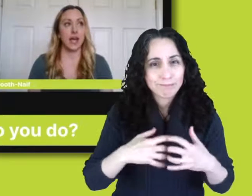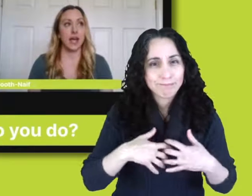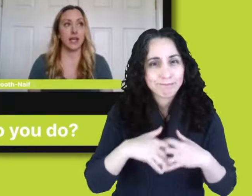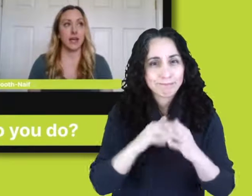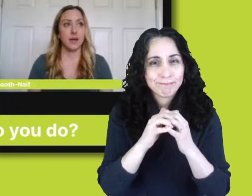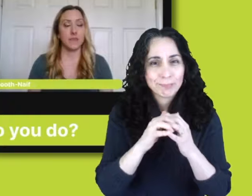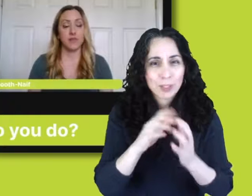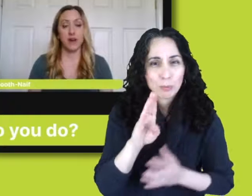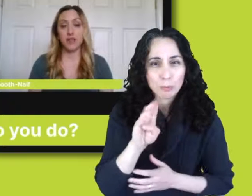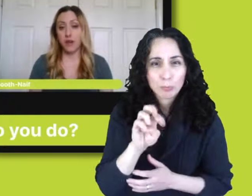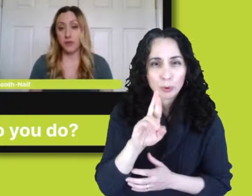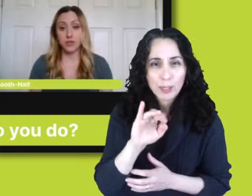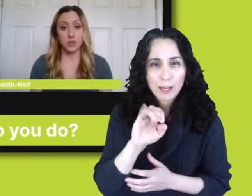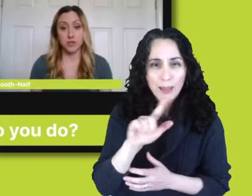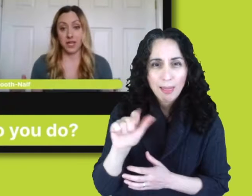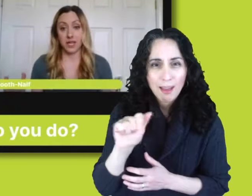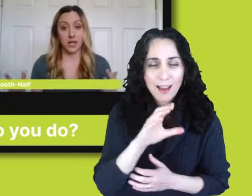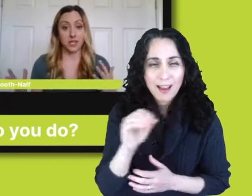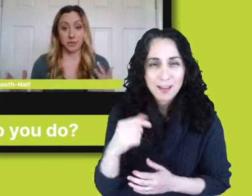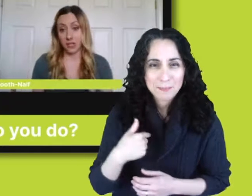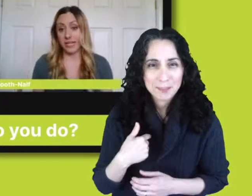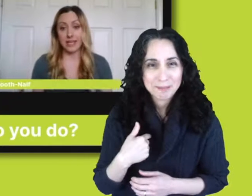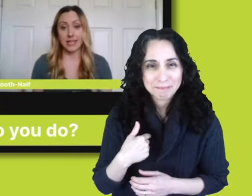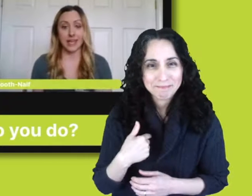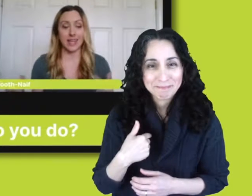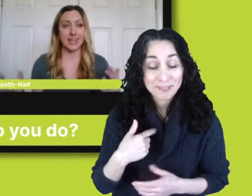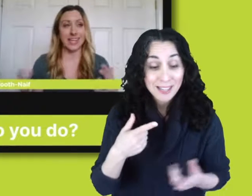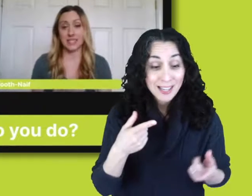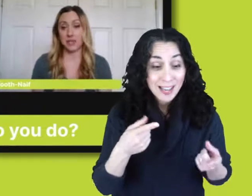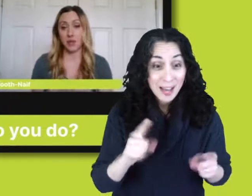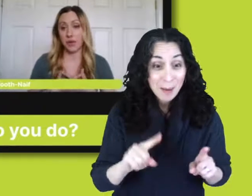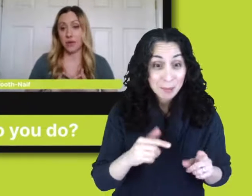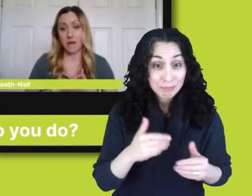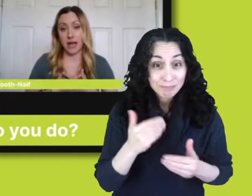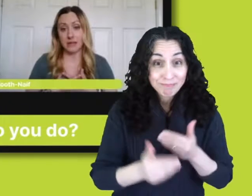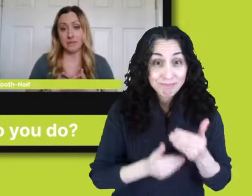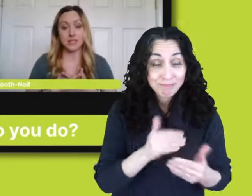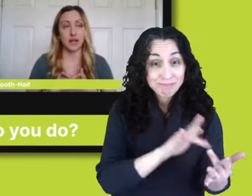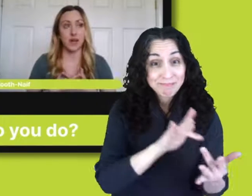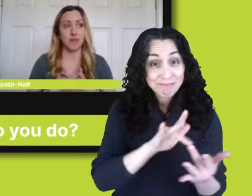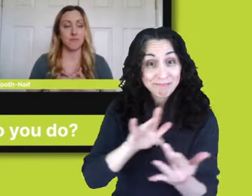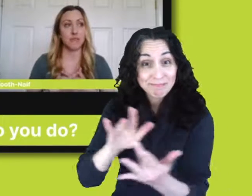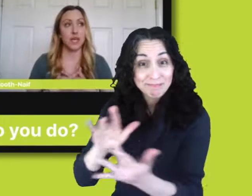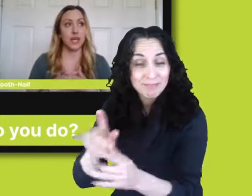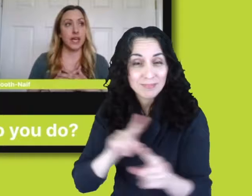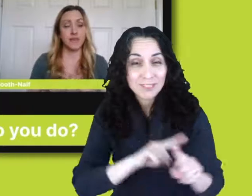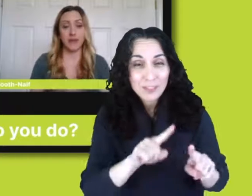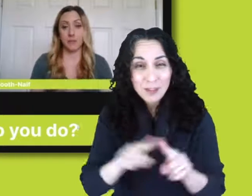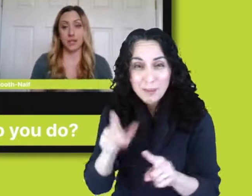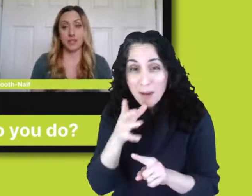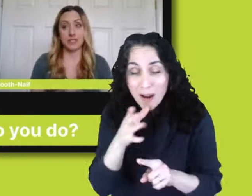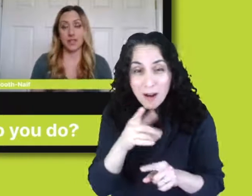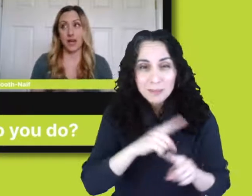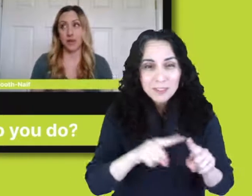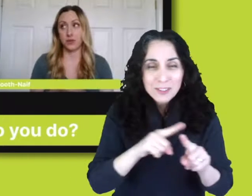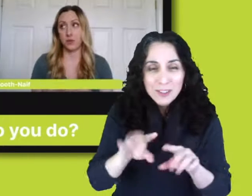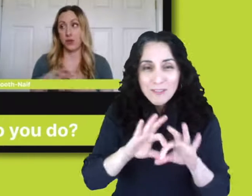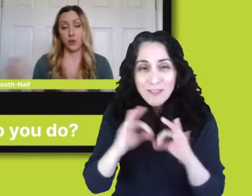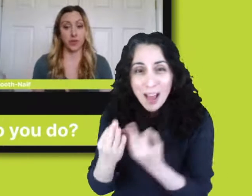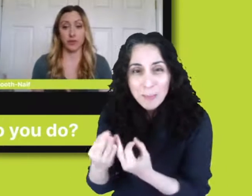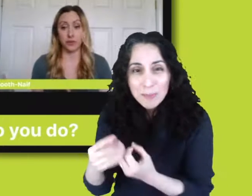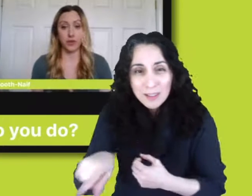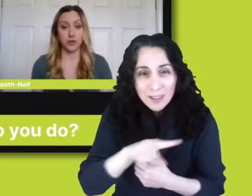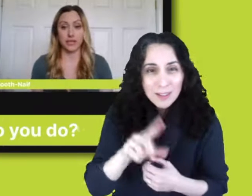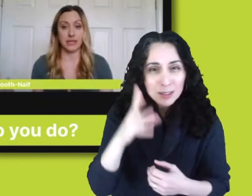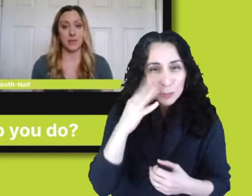And I fell in love with the social media community and connecting with other moms and families who are